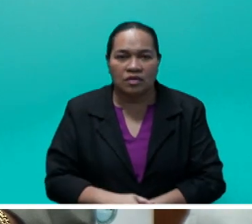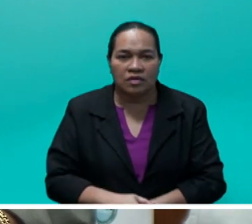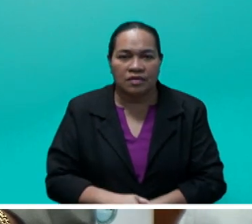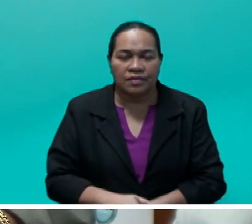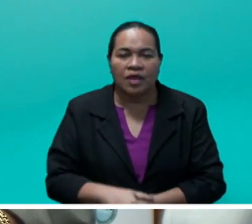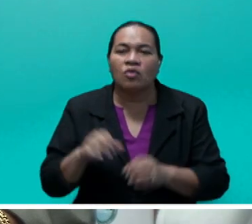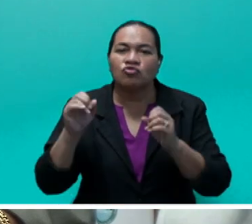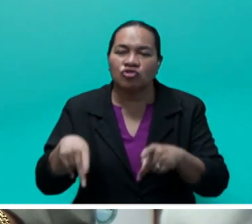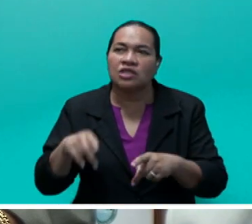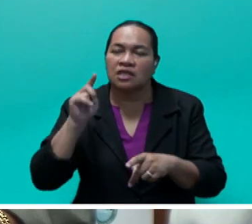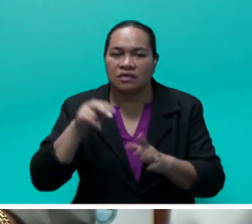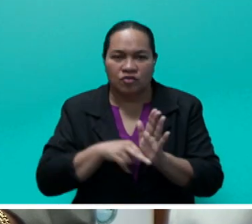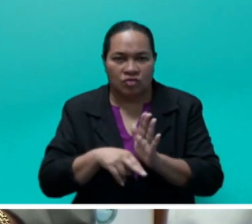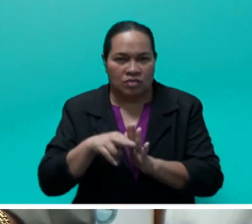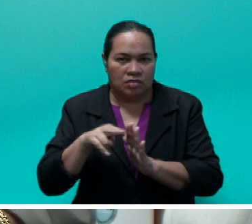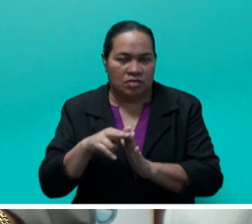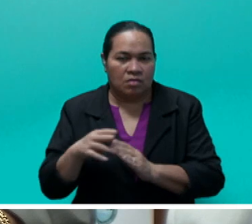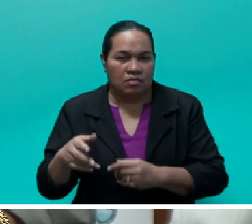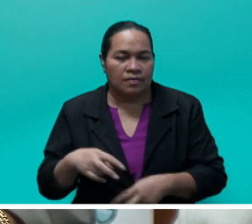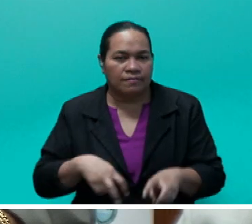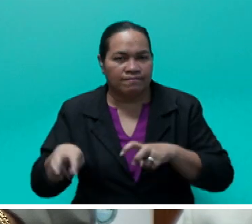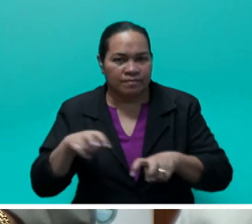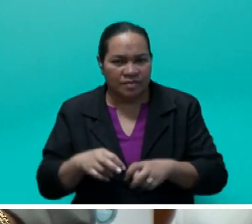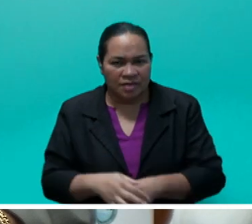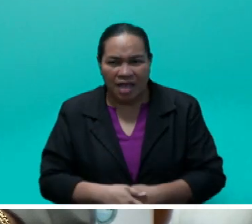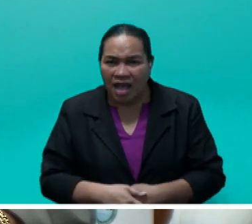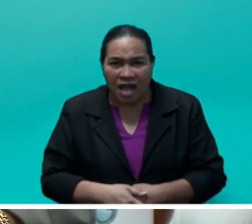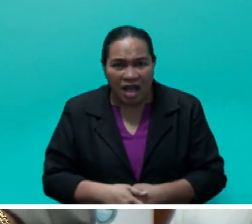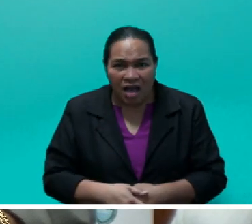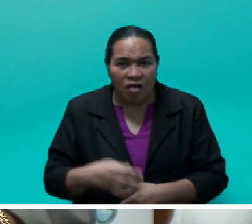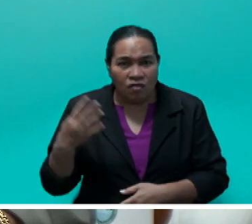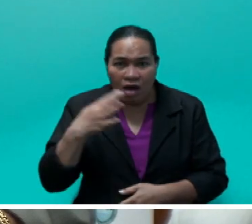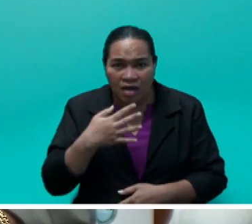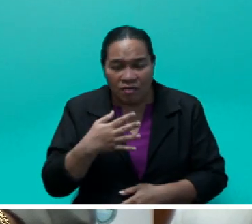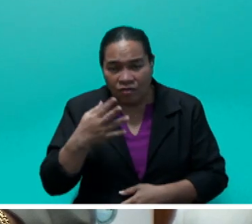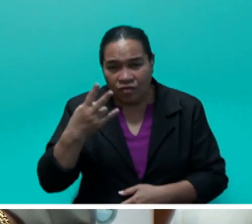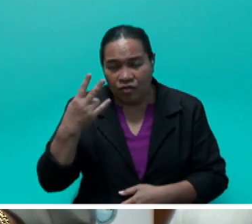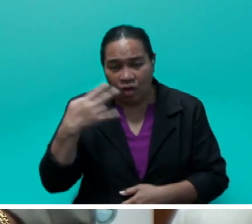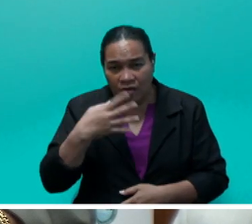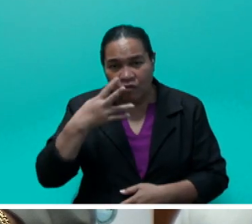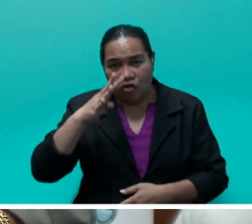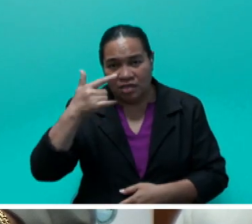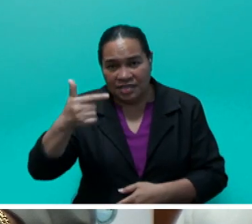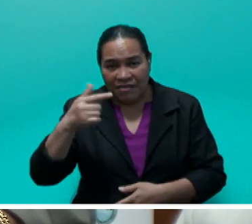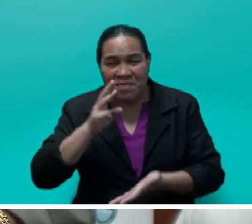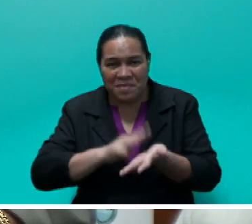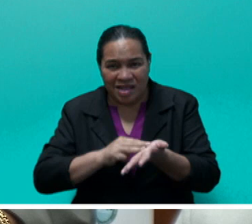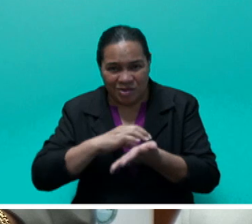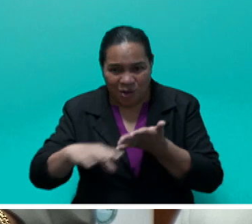opportunities for tourism, Honourable Speaker. And that's $447 million, Honourable Speaker. I wish